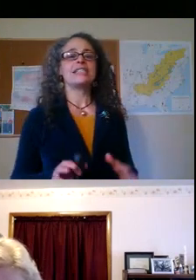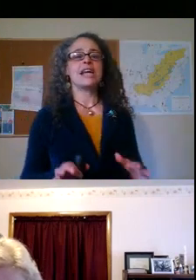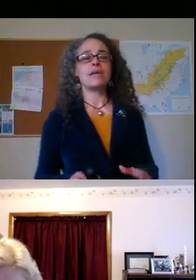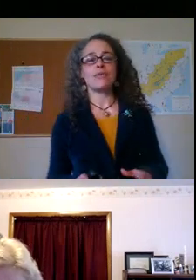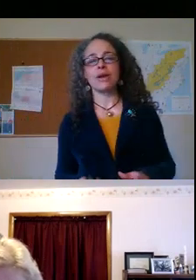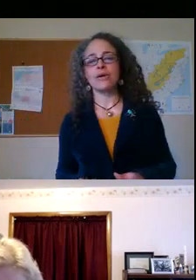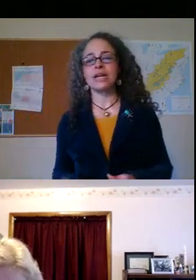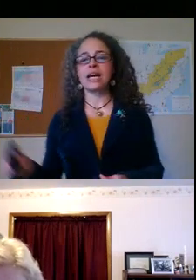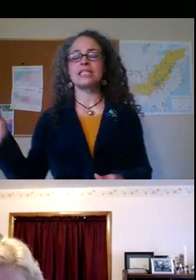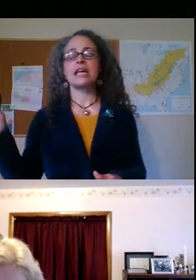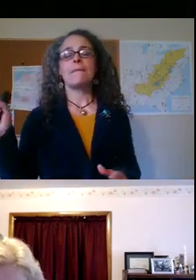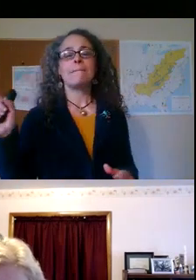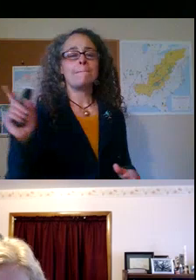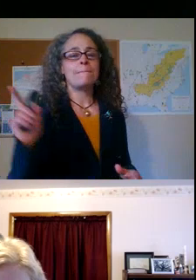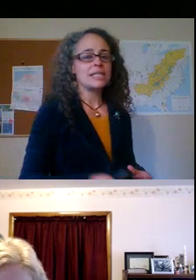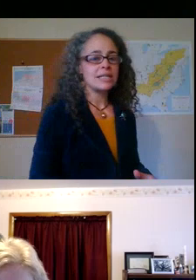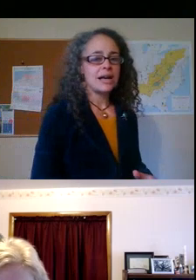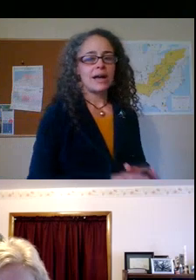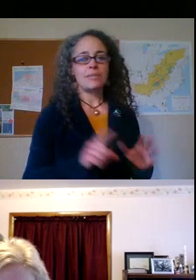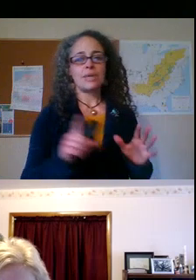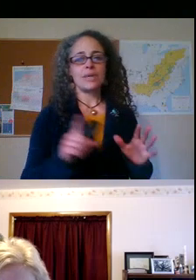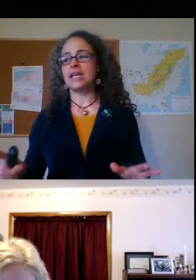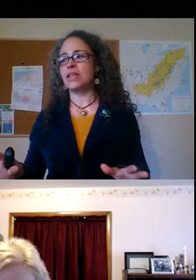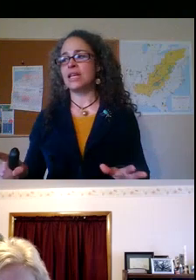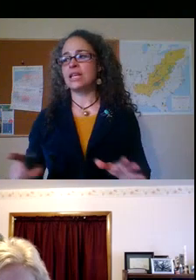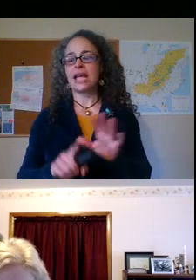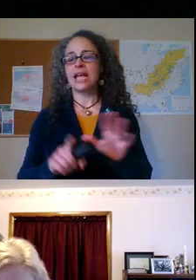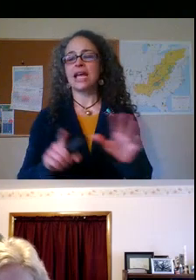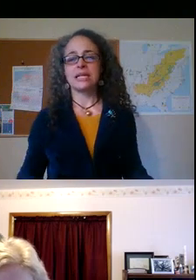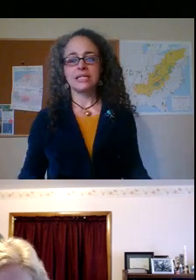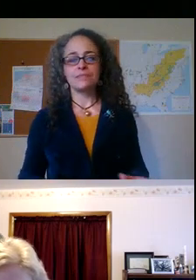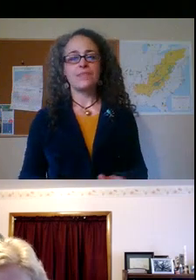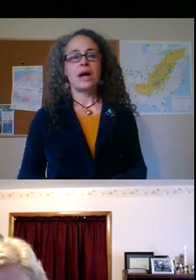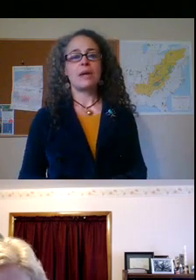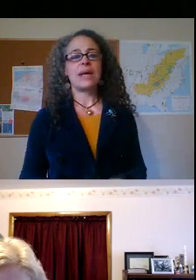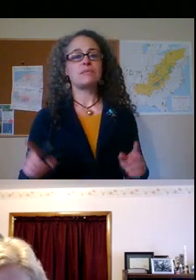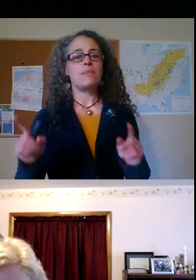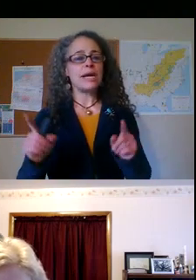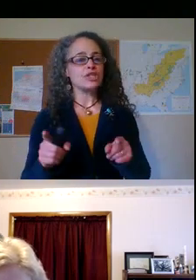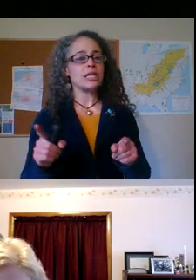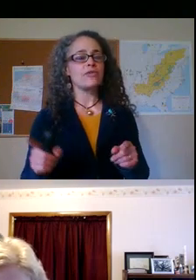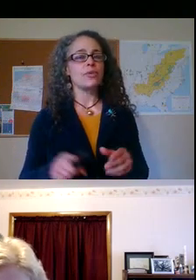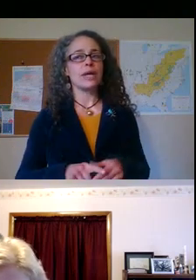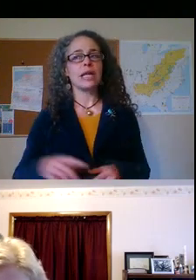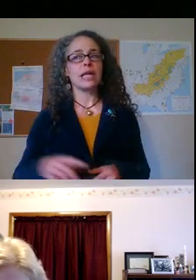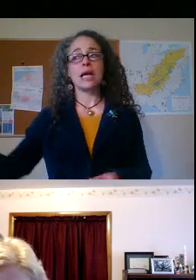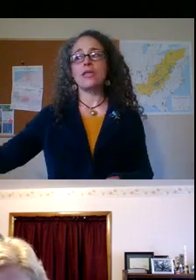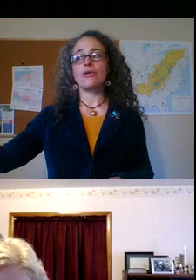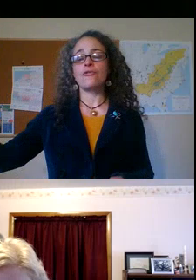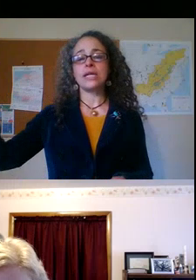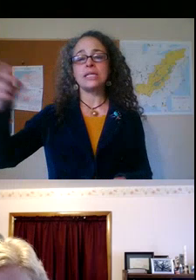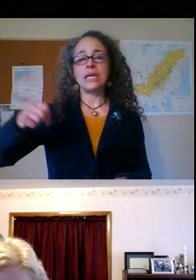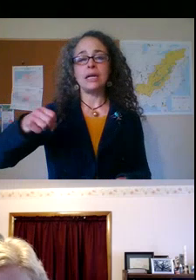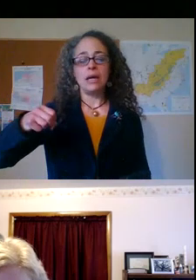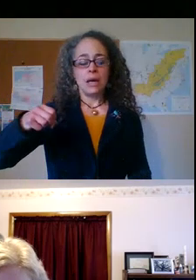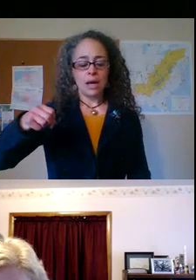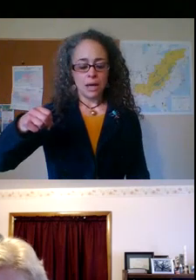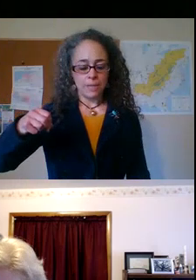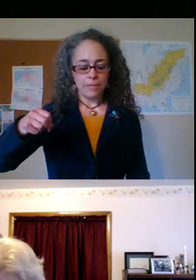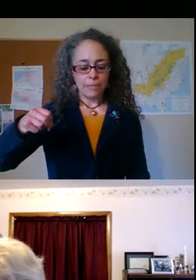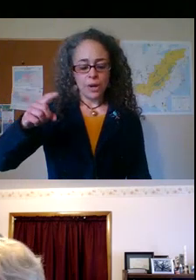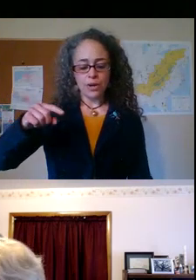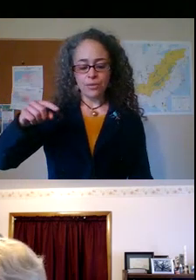agency, is not prioritized. But I'm not saying that it can't be done. Especially if you're bringing in other